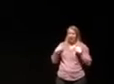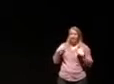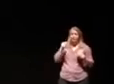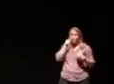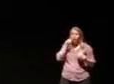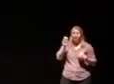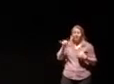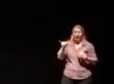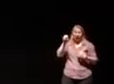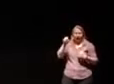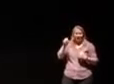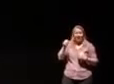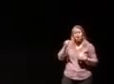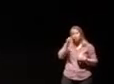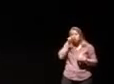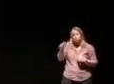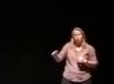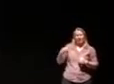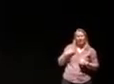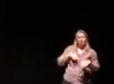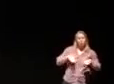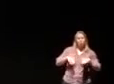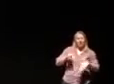as soon as we can have The Walking Dead.